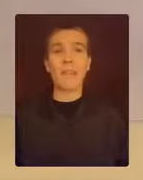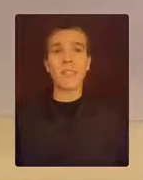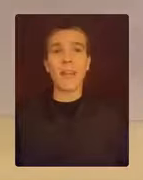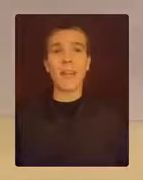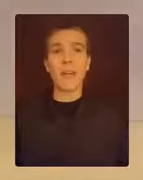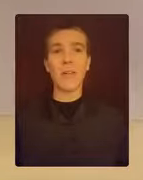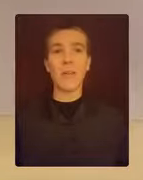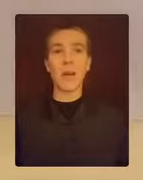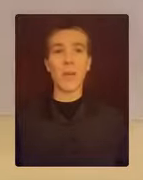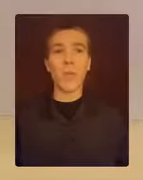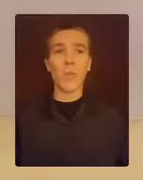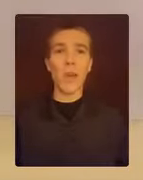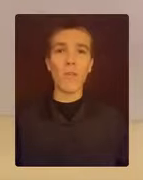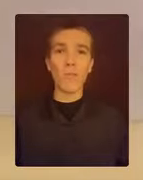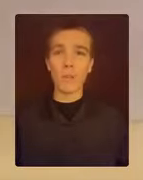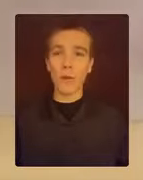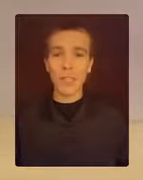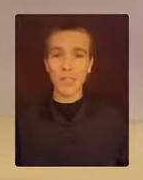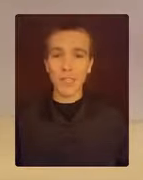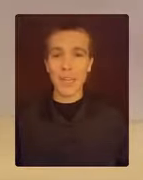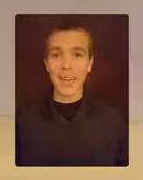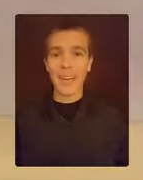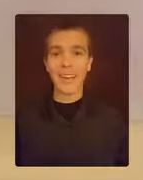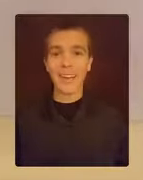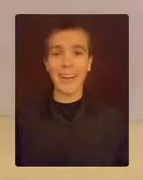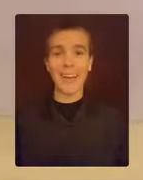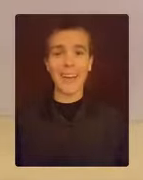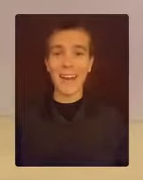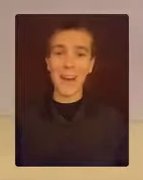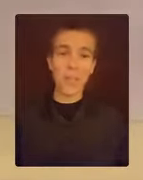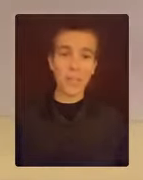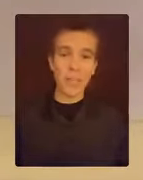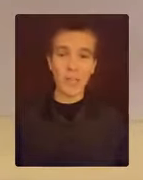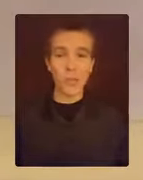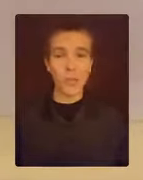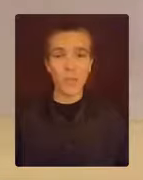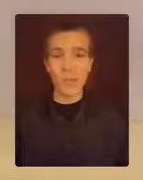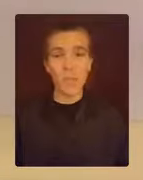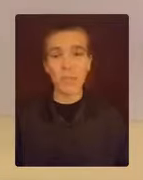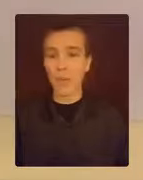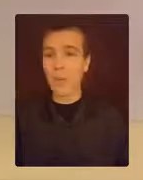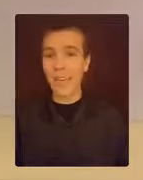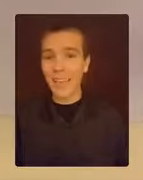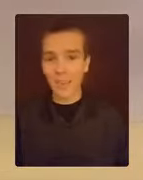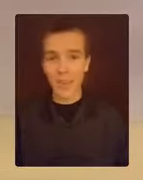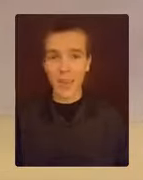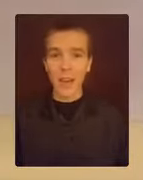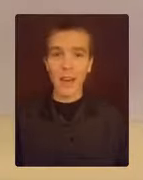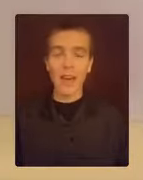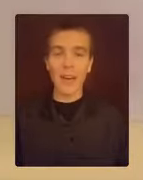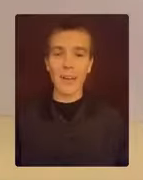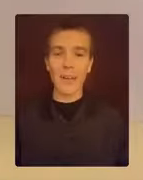I've even sat down with Elvis Presley and had conversations with him, Toby Keith.